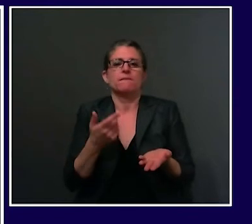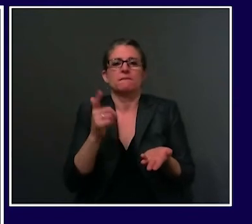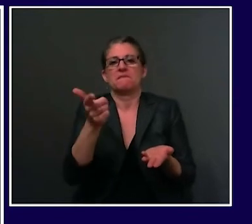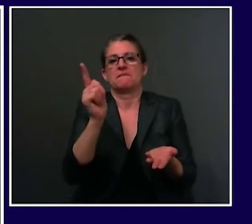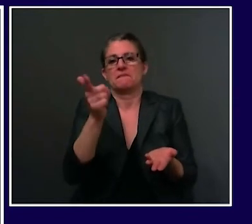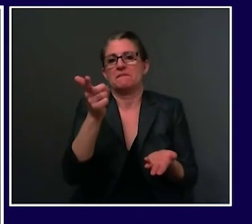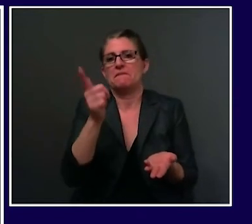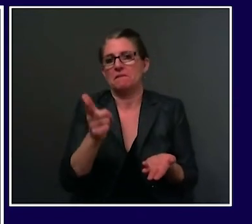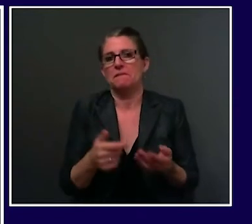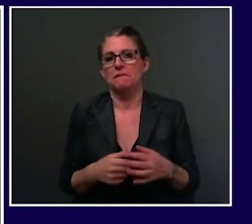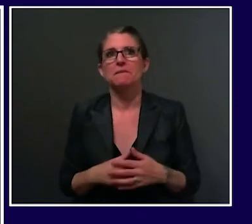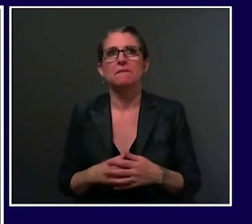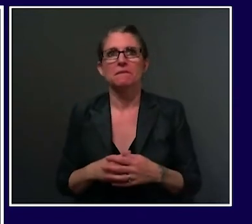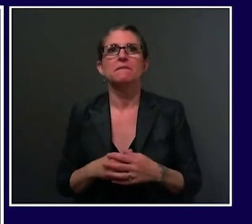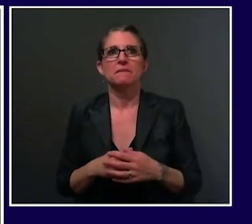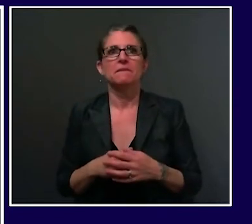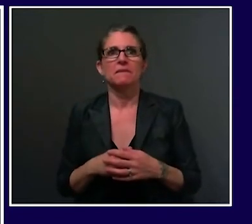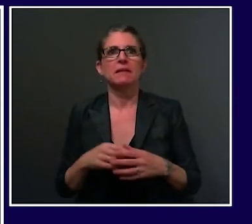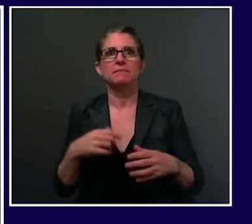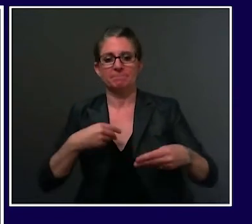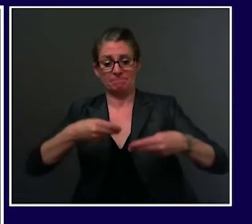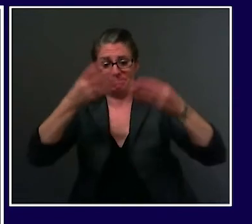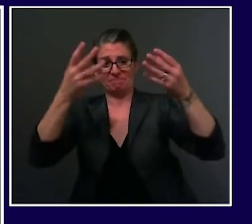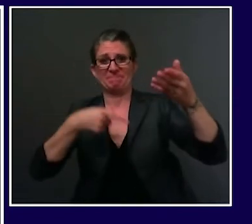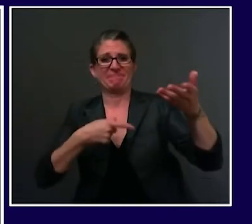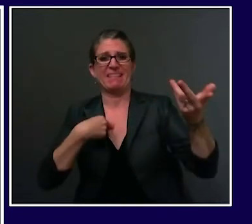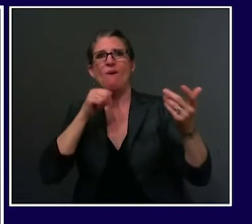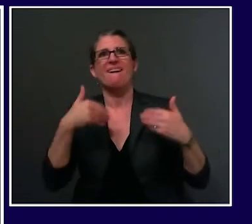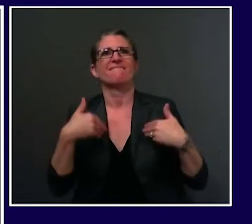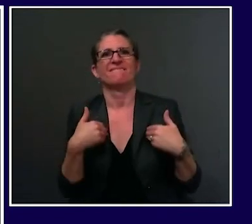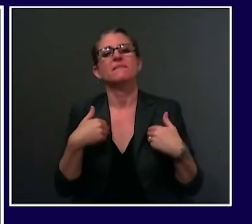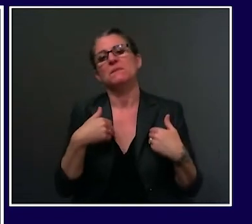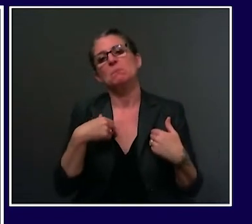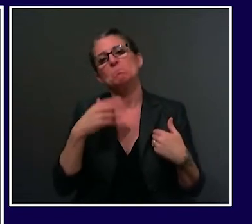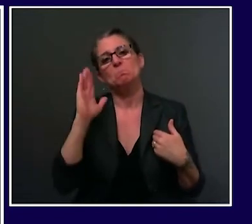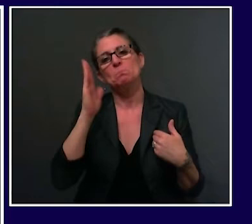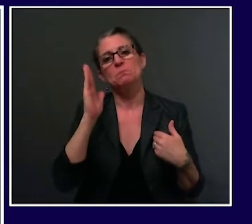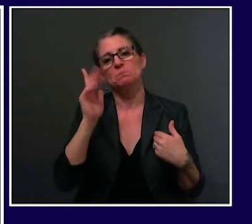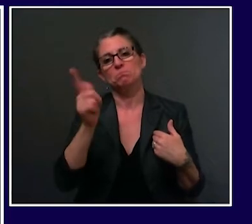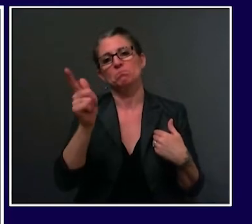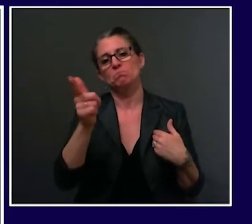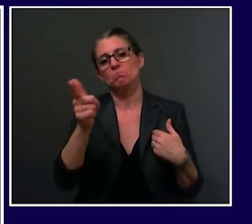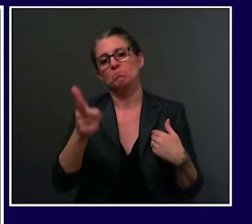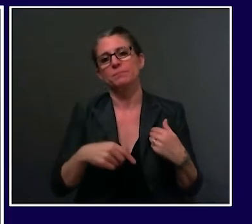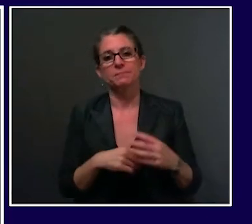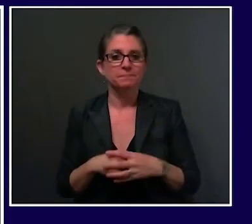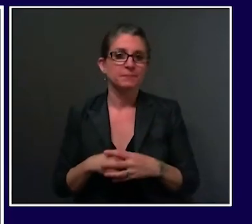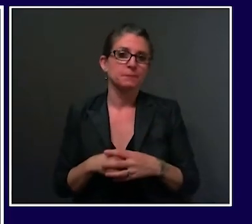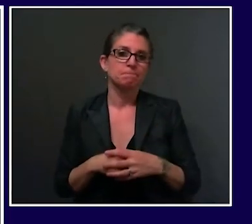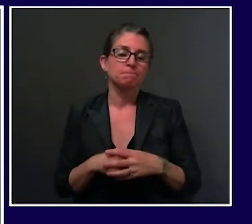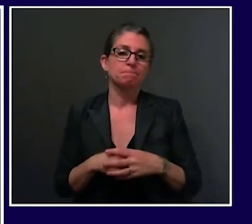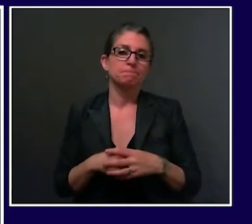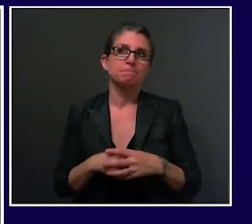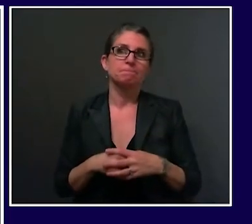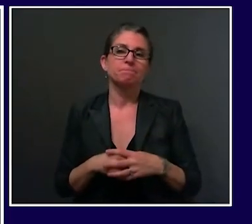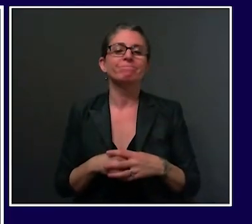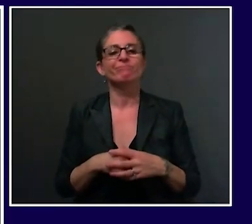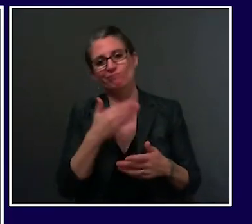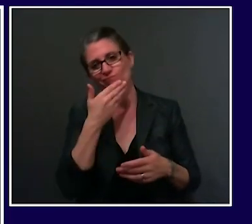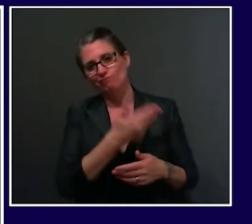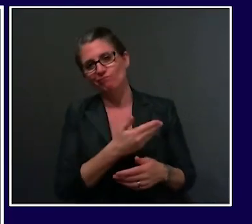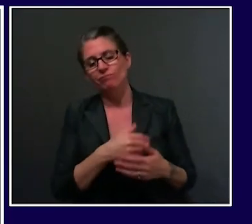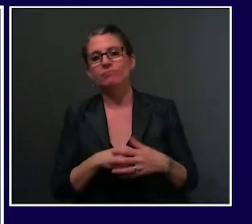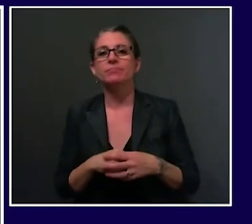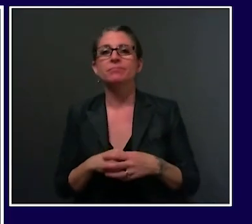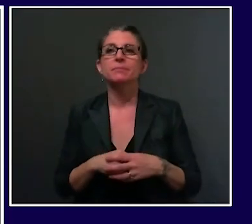I'm taking a look. We'll get you the updates on the latest there, Amy, as soon as possible. Okay, thank you. Mm-hmm. We're going to